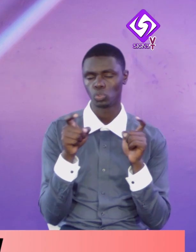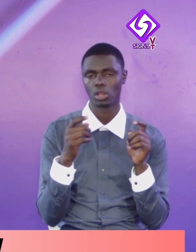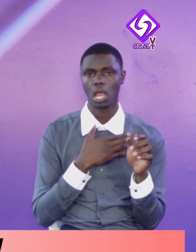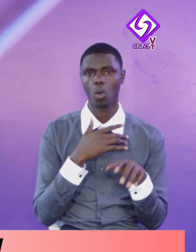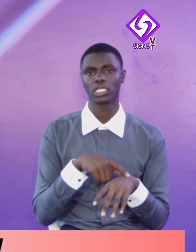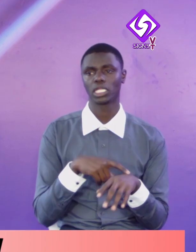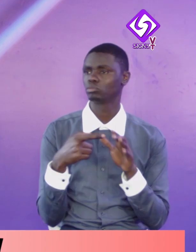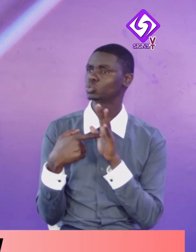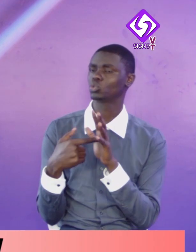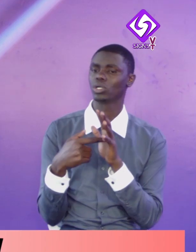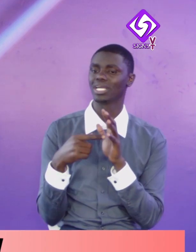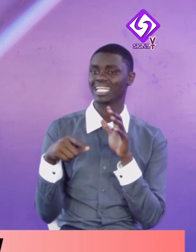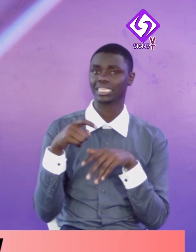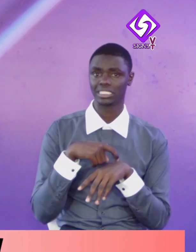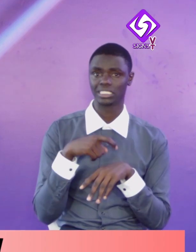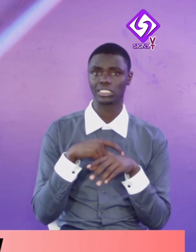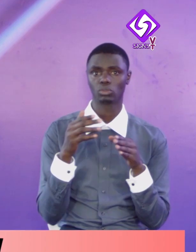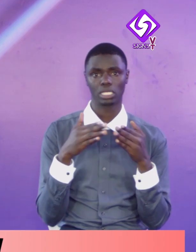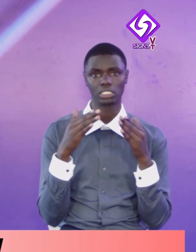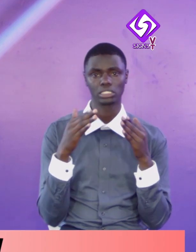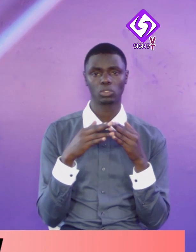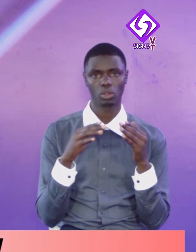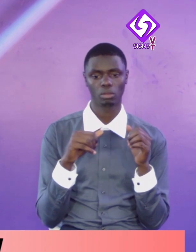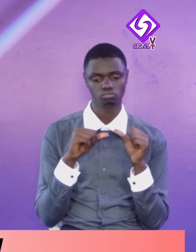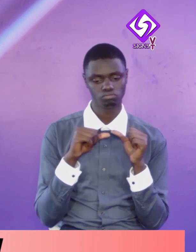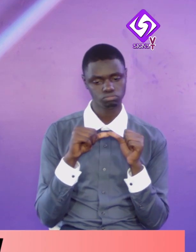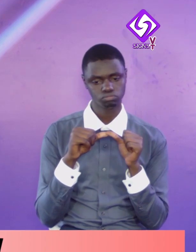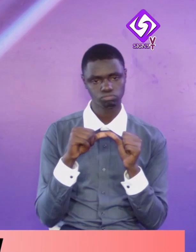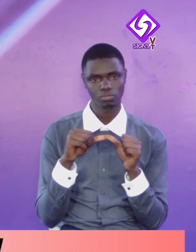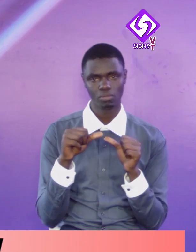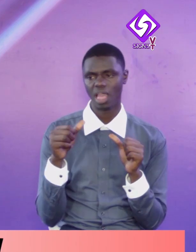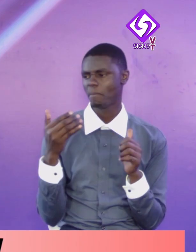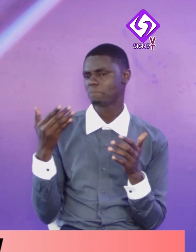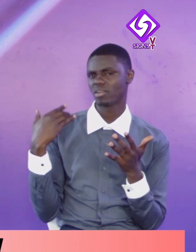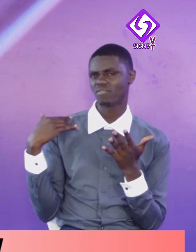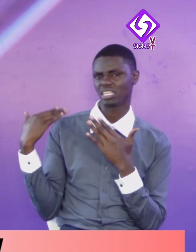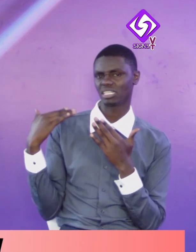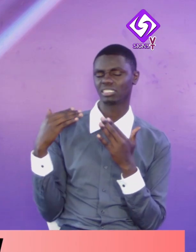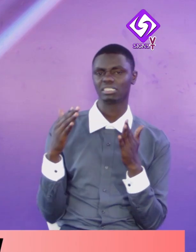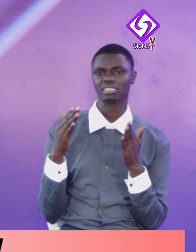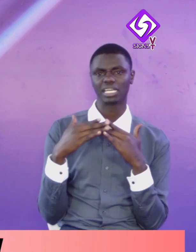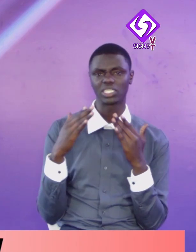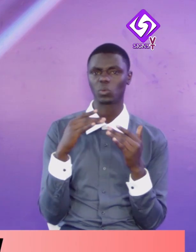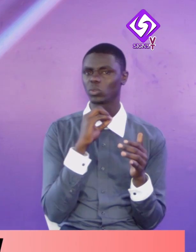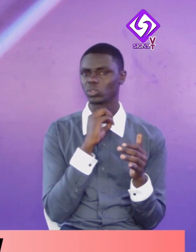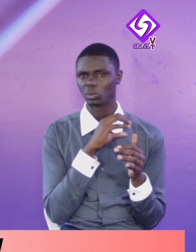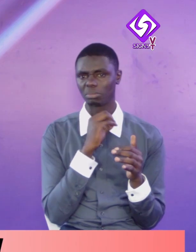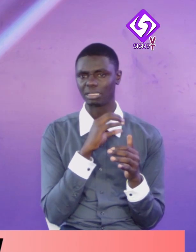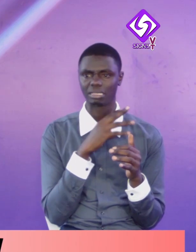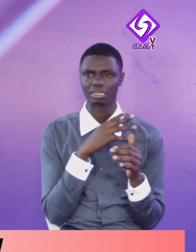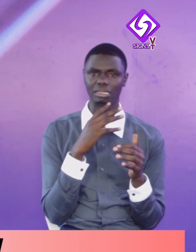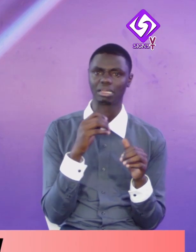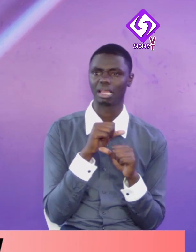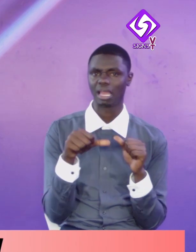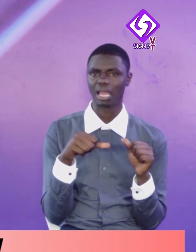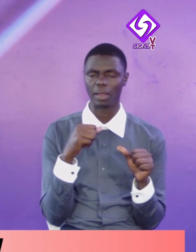show them that this season, Arsenal is going with consistency. The other season, Arsenal was complaining about squad depth. The squad